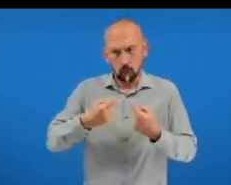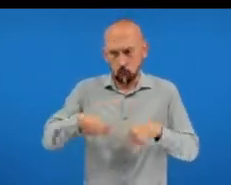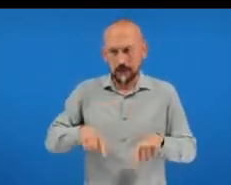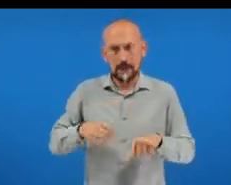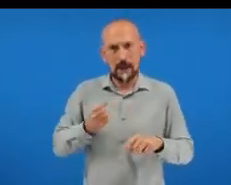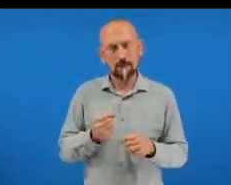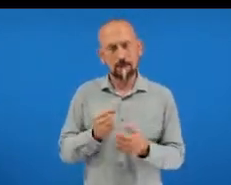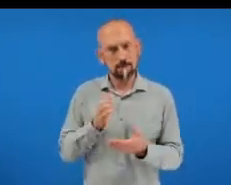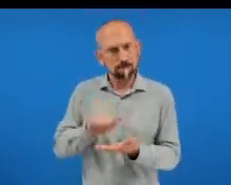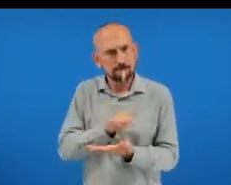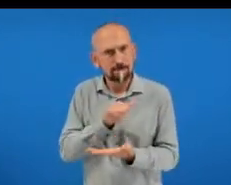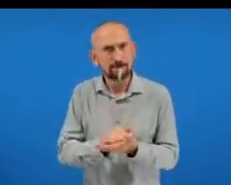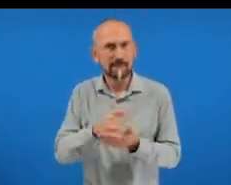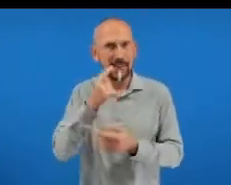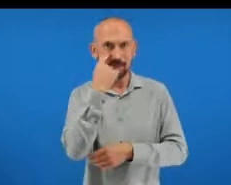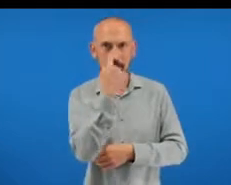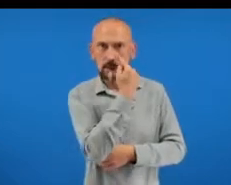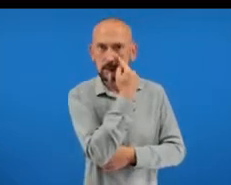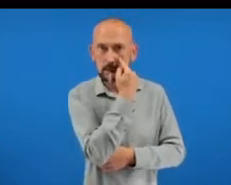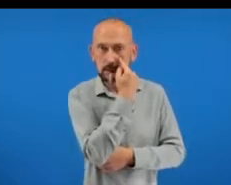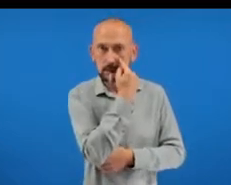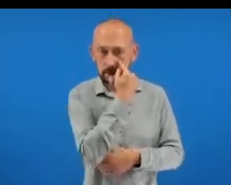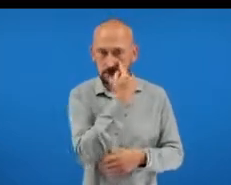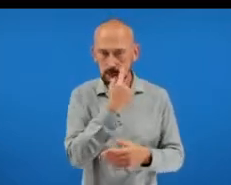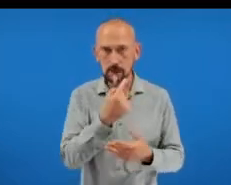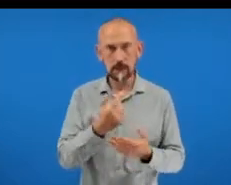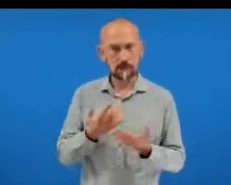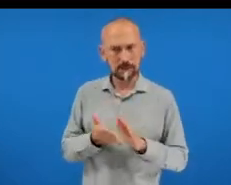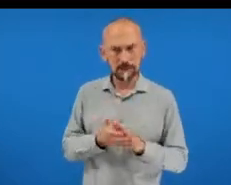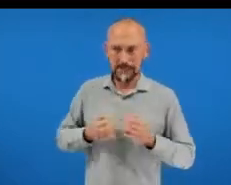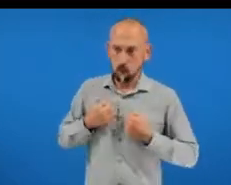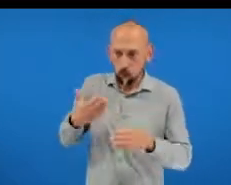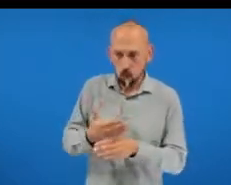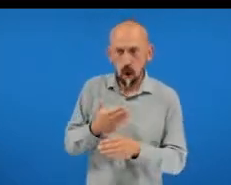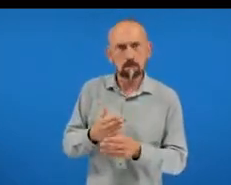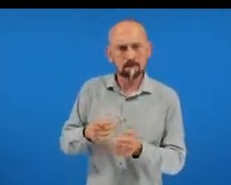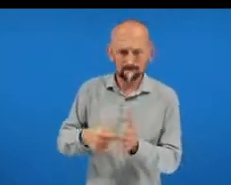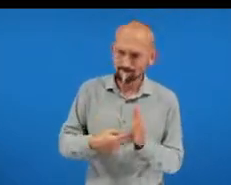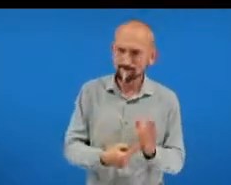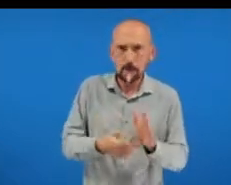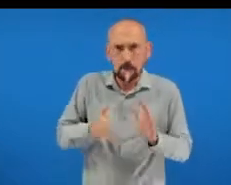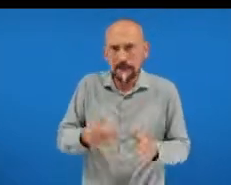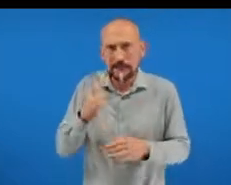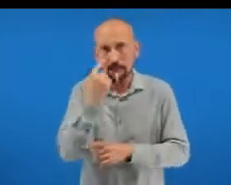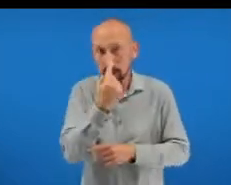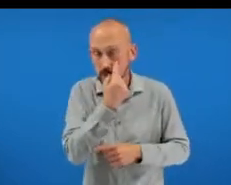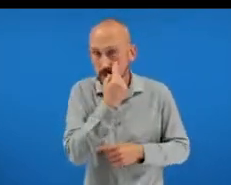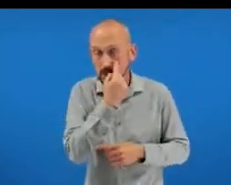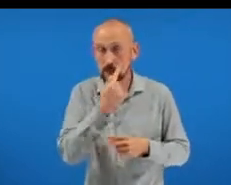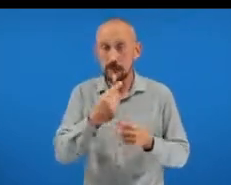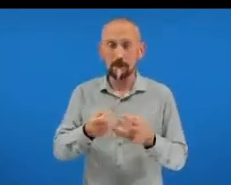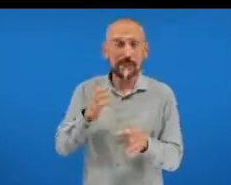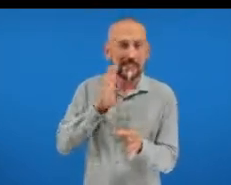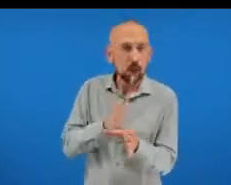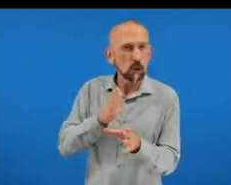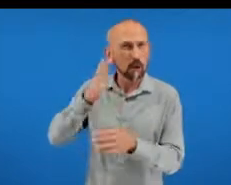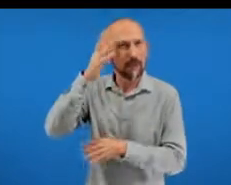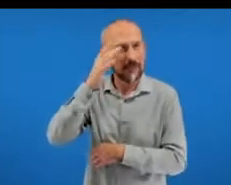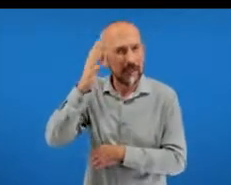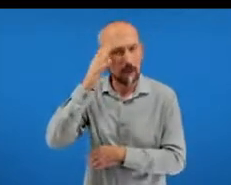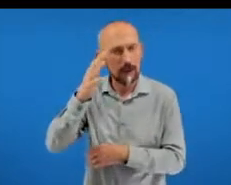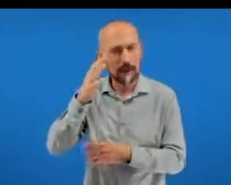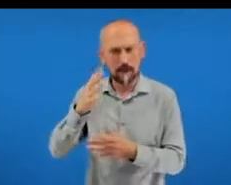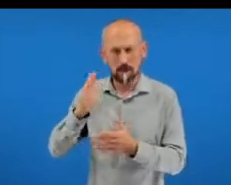our practice, and that we also consider psychological theory and first principles in everything that